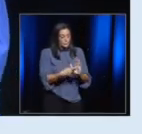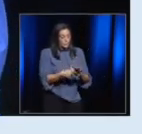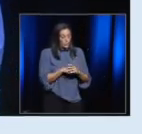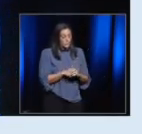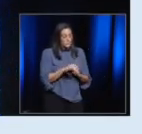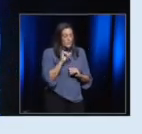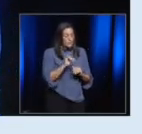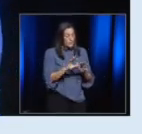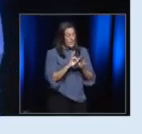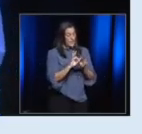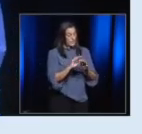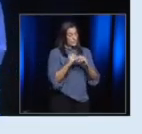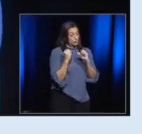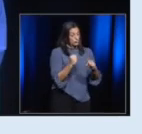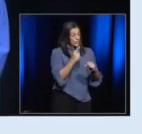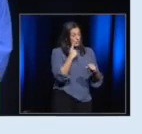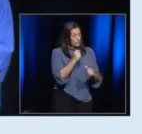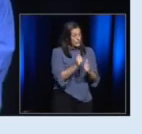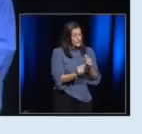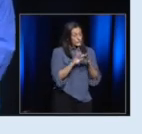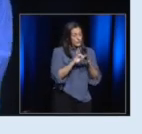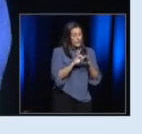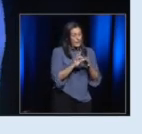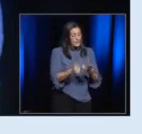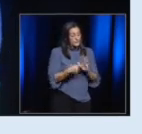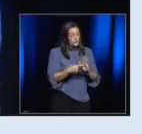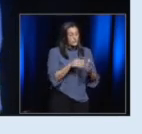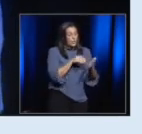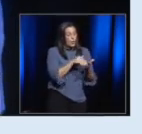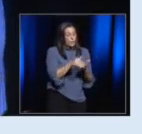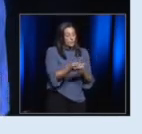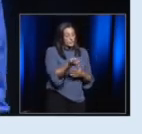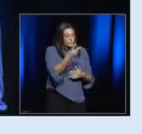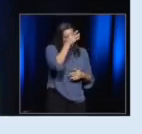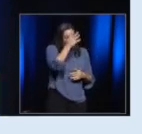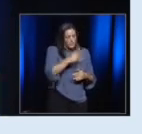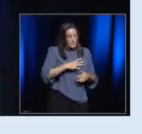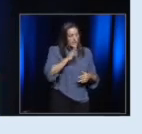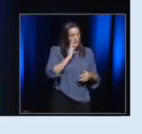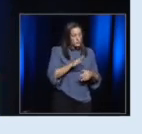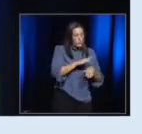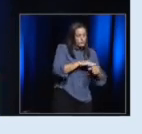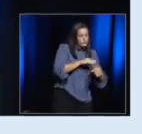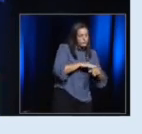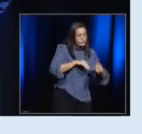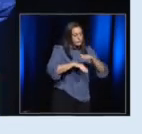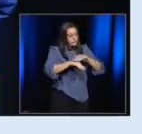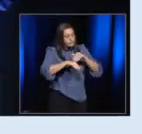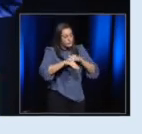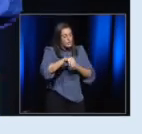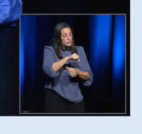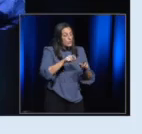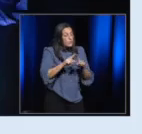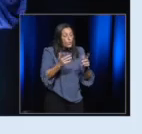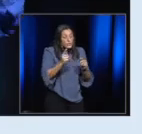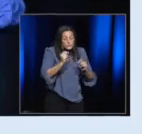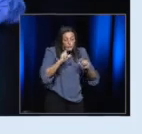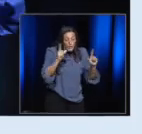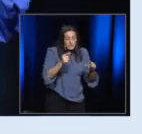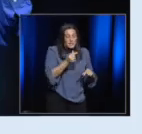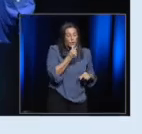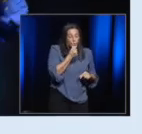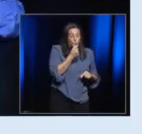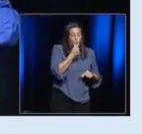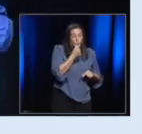strength predicts how often two males pet each other. That's not surprising. What is surprising is that whistle exchanges occur